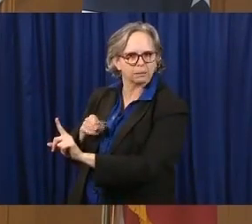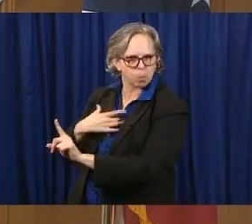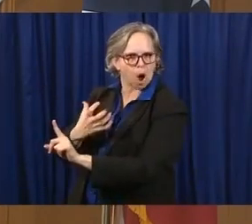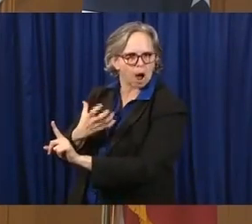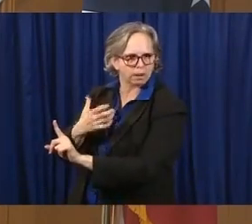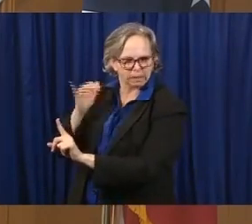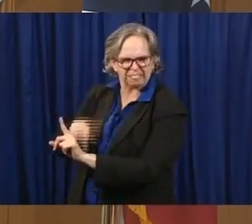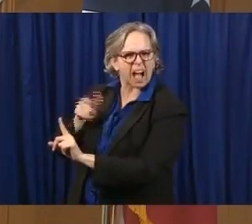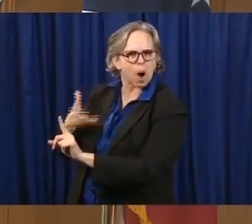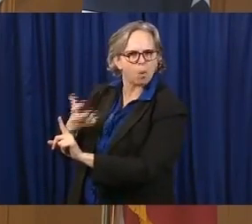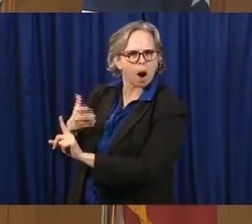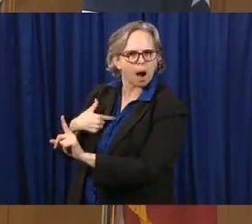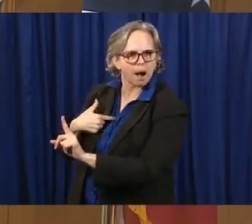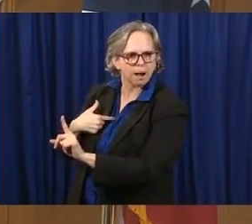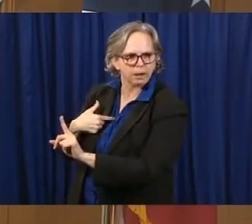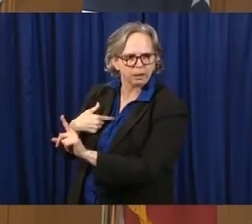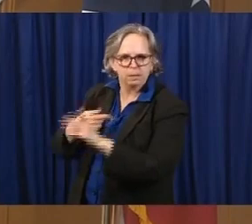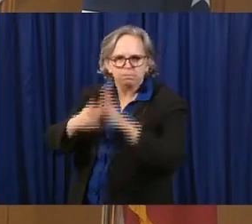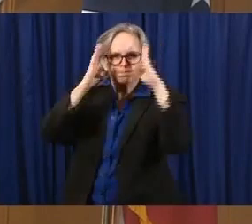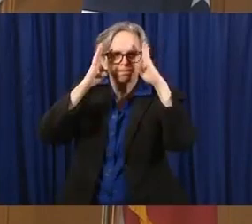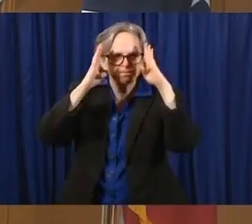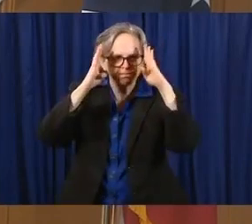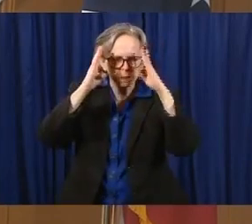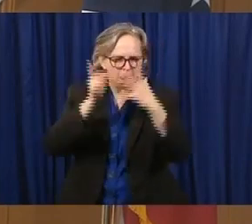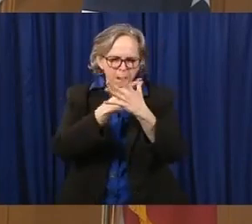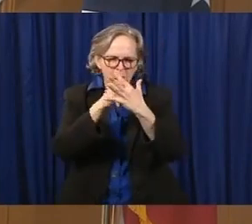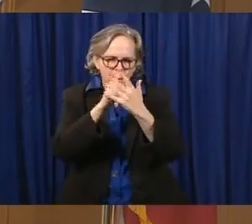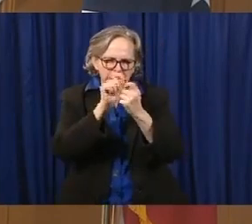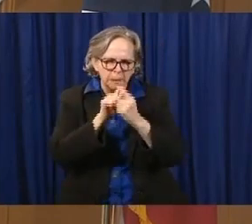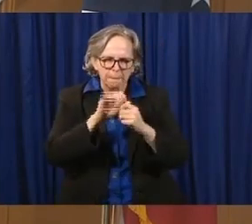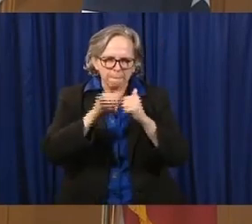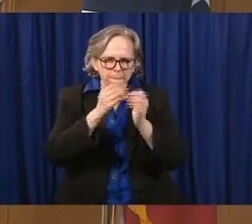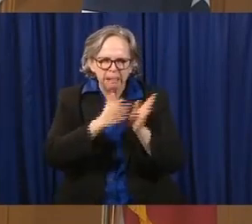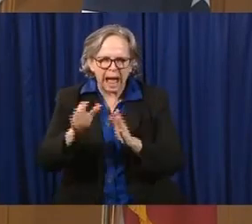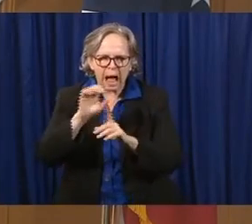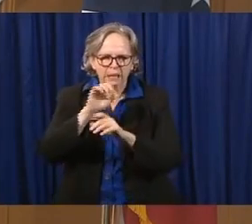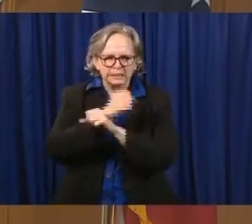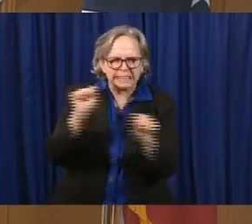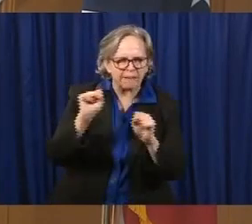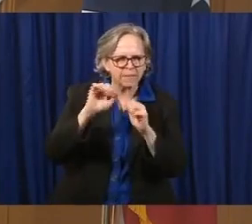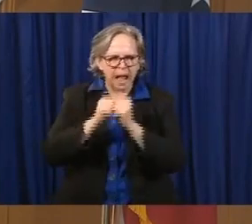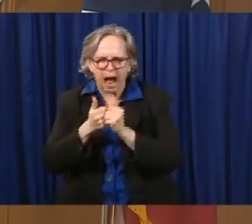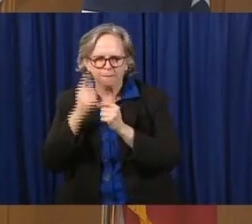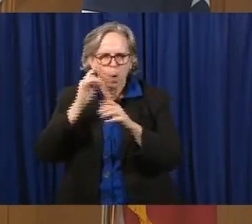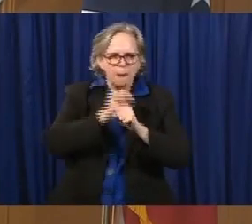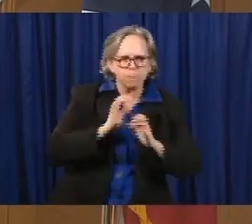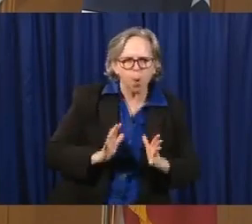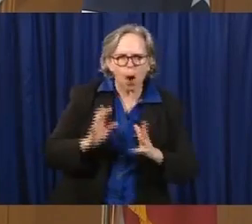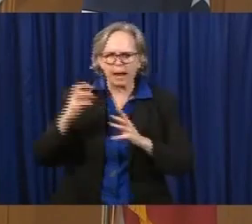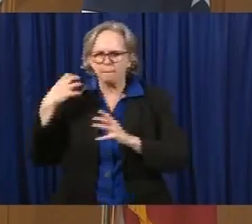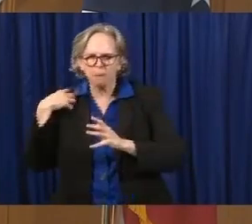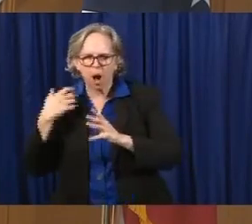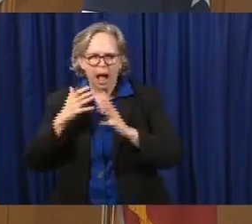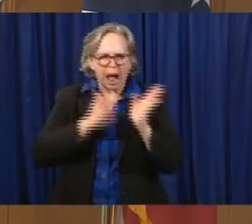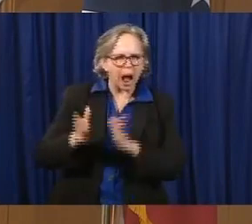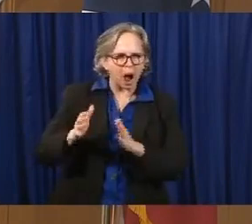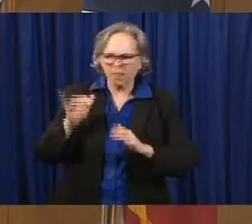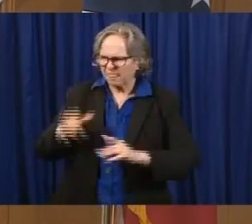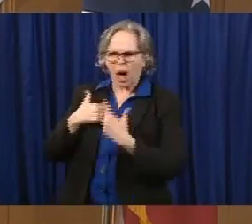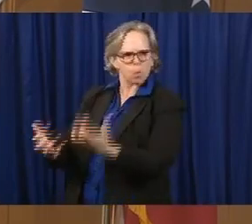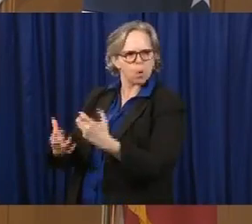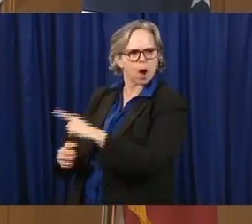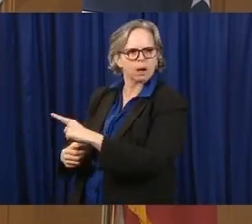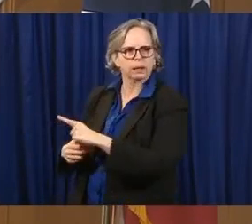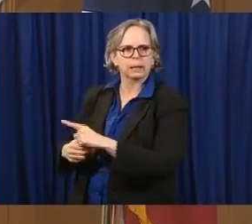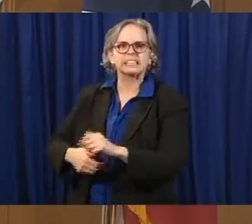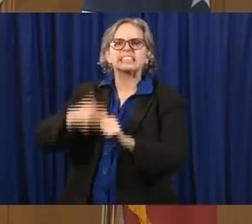down and trying to be as safe as we can that everyone is going to have to do. Whatever your business is, you're going